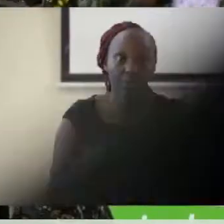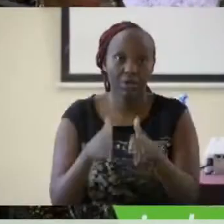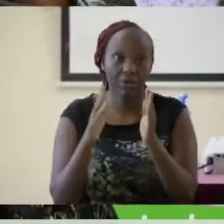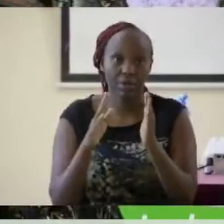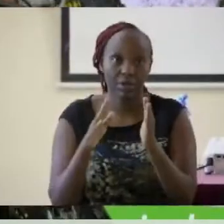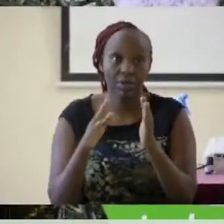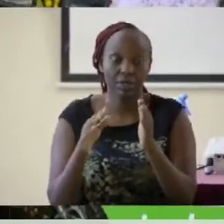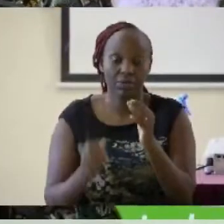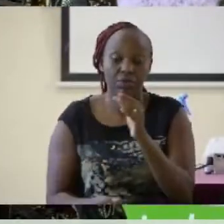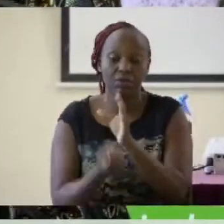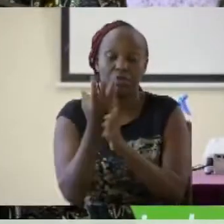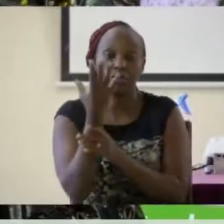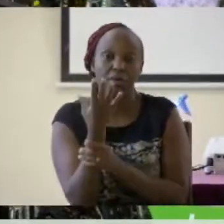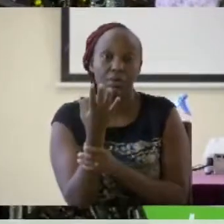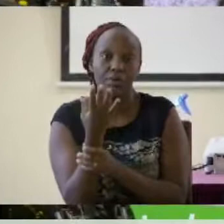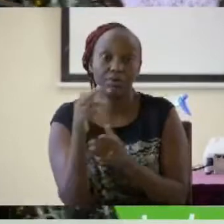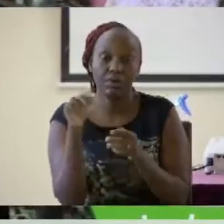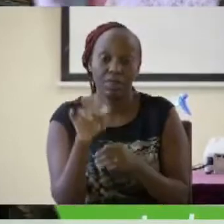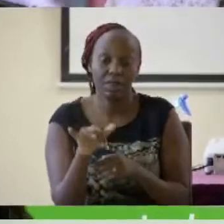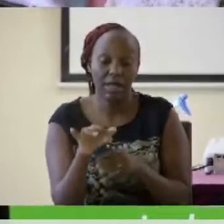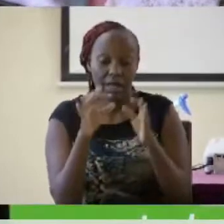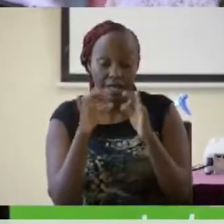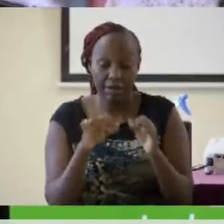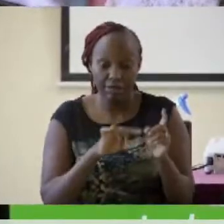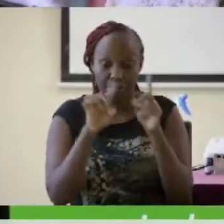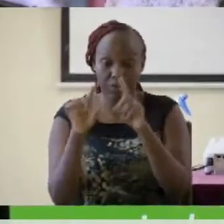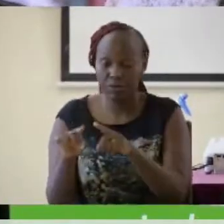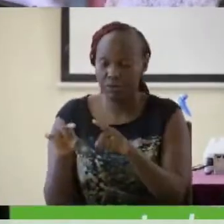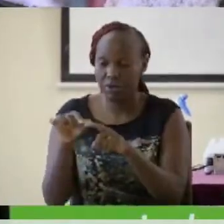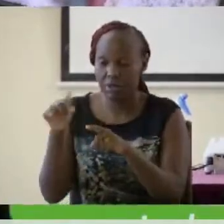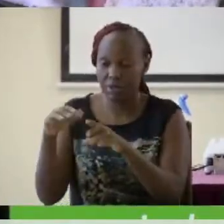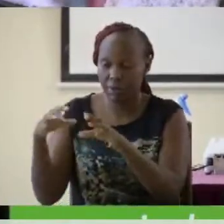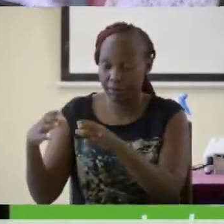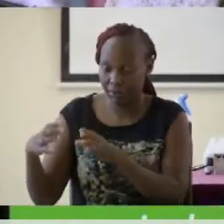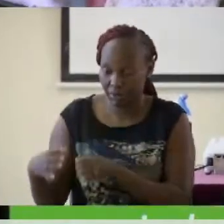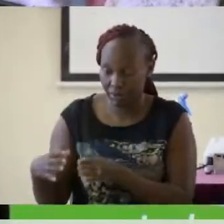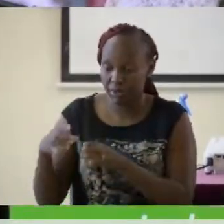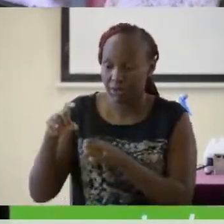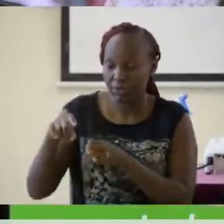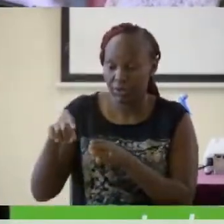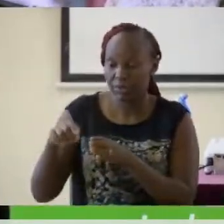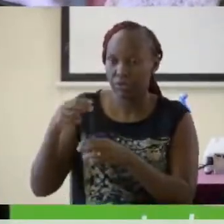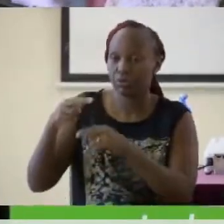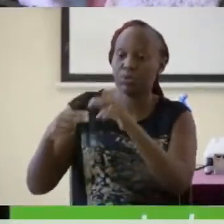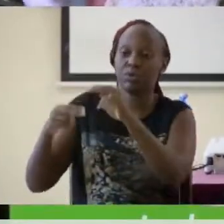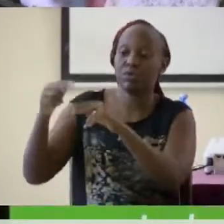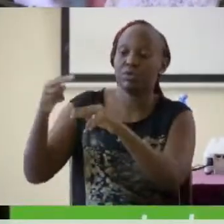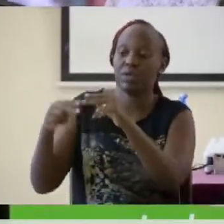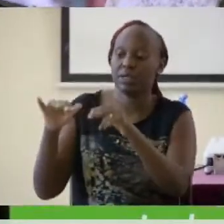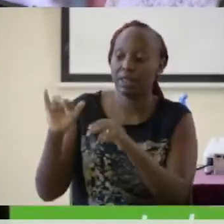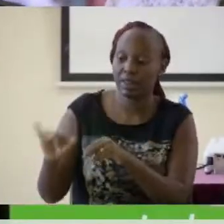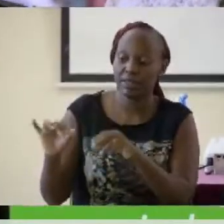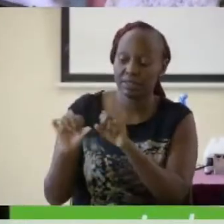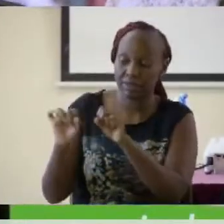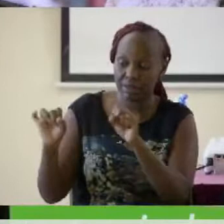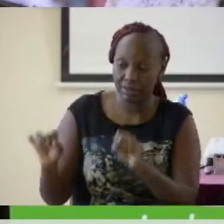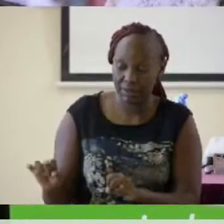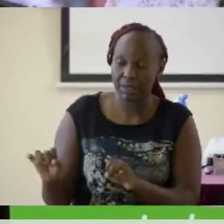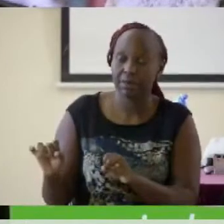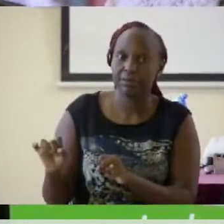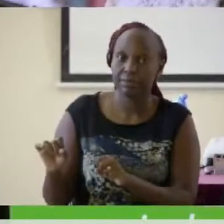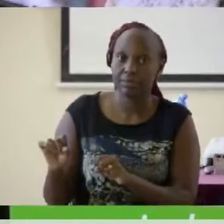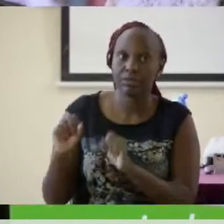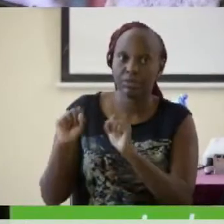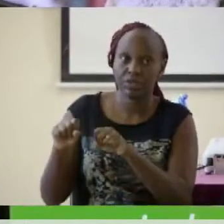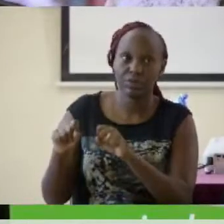It was formed for purposes of this. So if you're going to another community, you may have to reconstruct that mechanism in order for